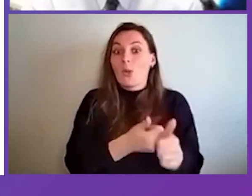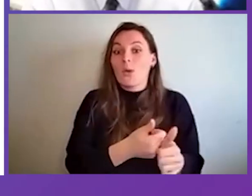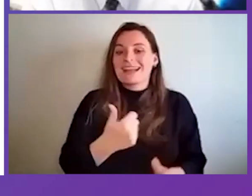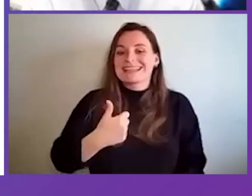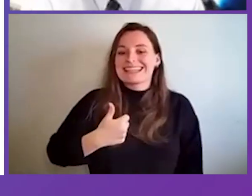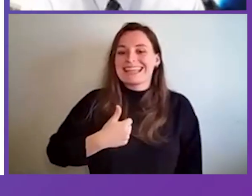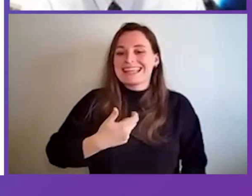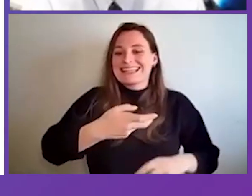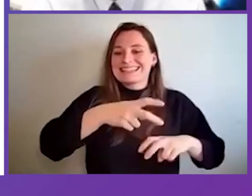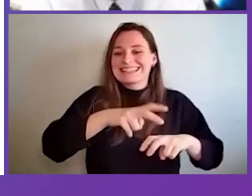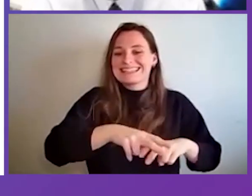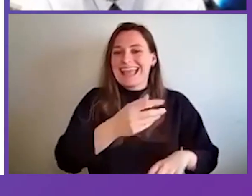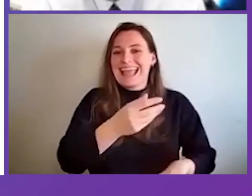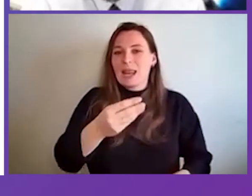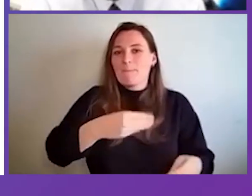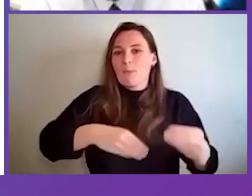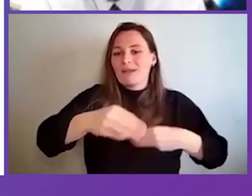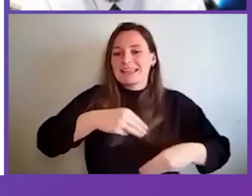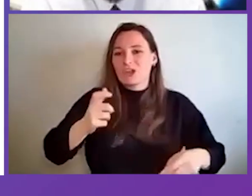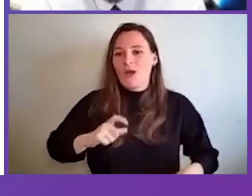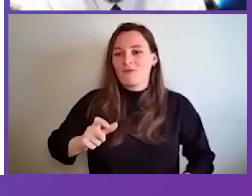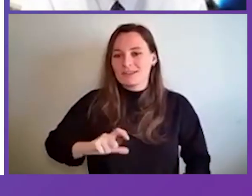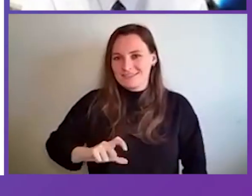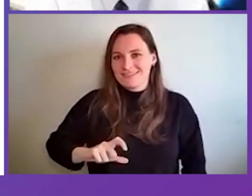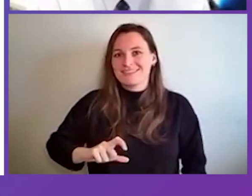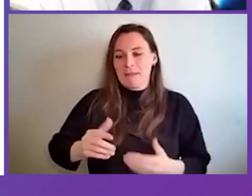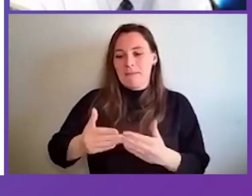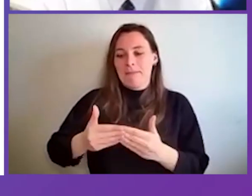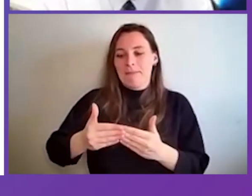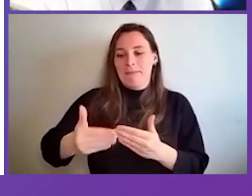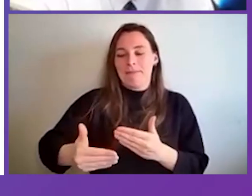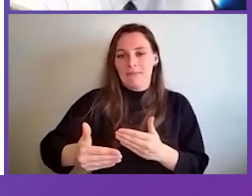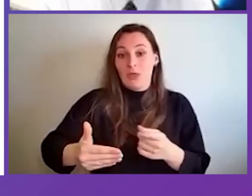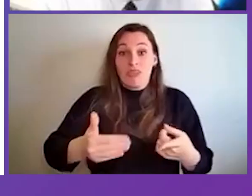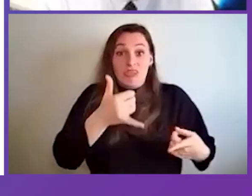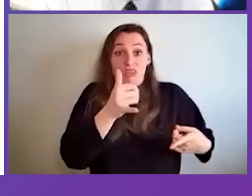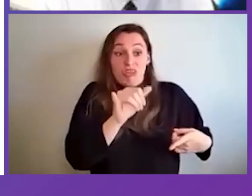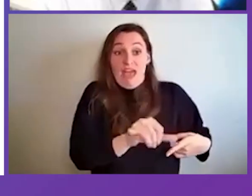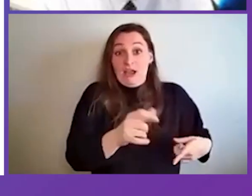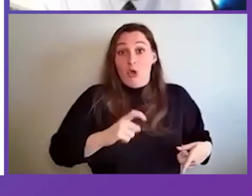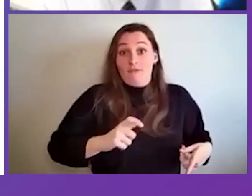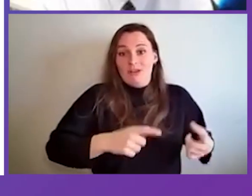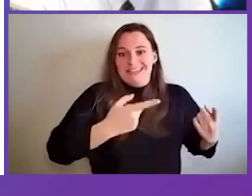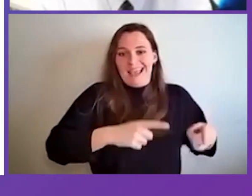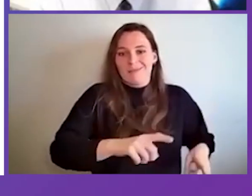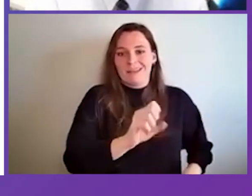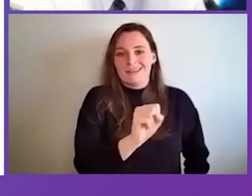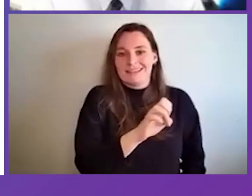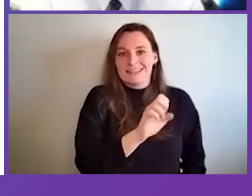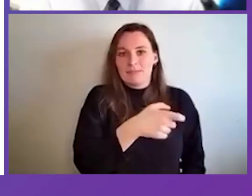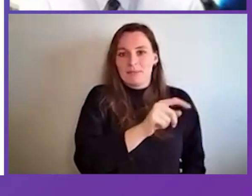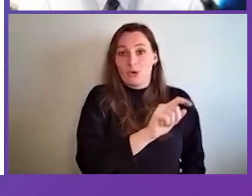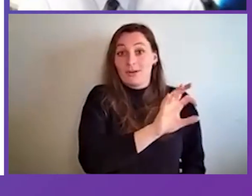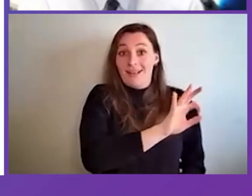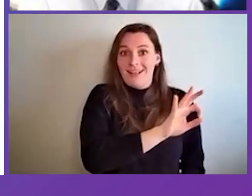held in Toronto on September 9th and 10th. And so we're hoping we can grab some of